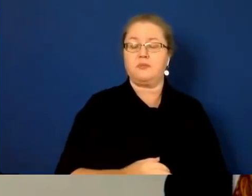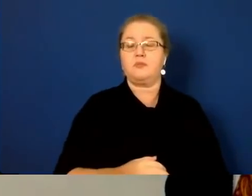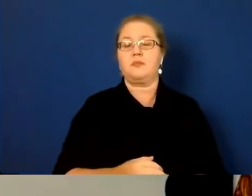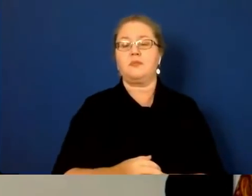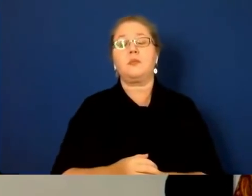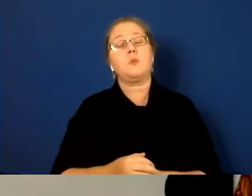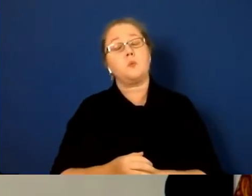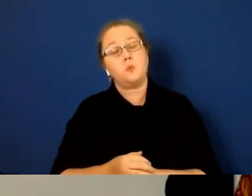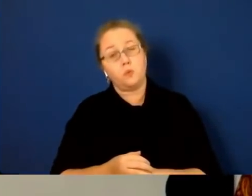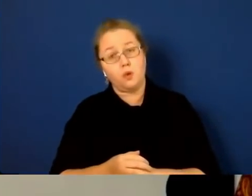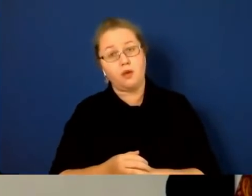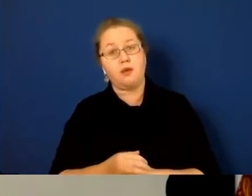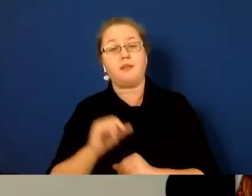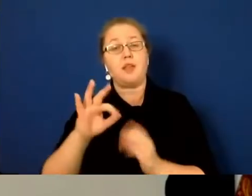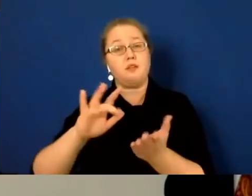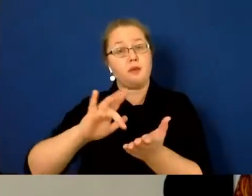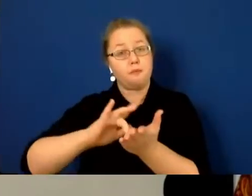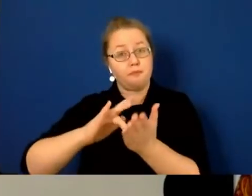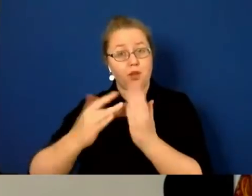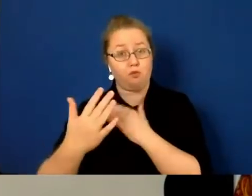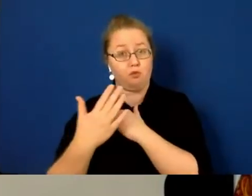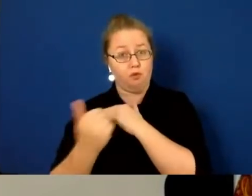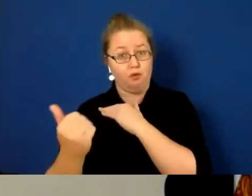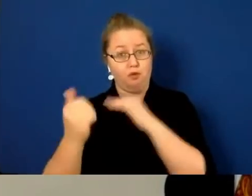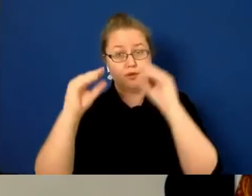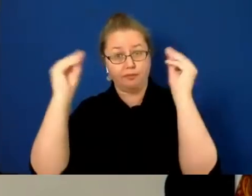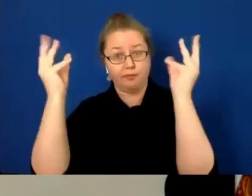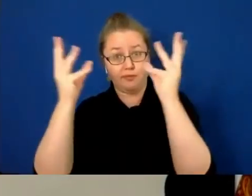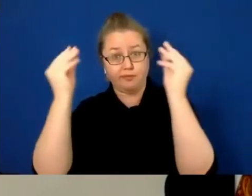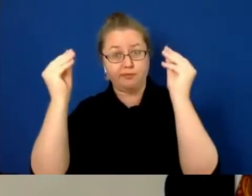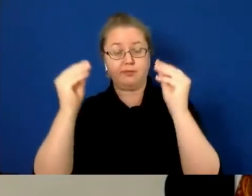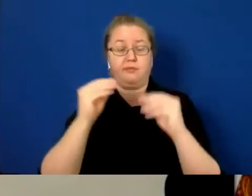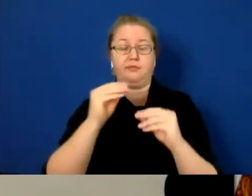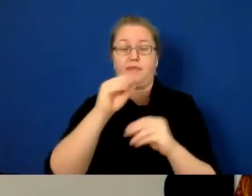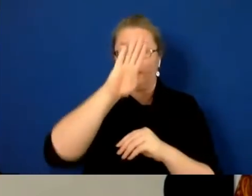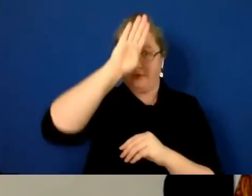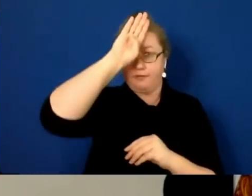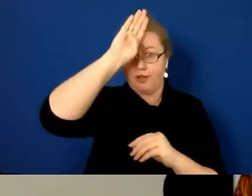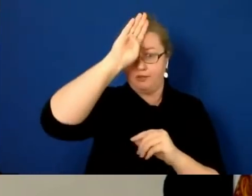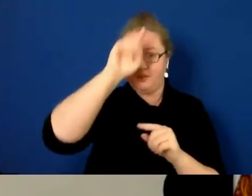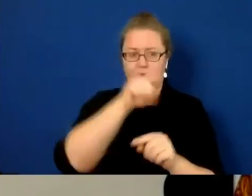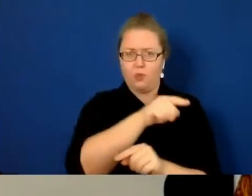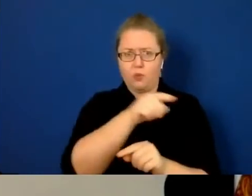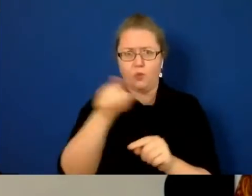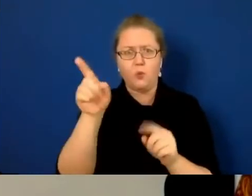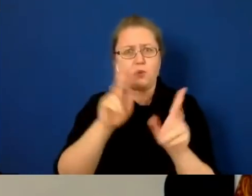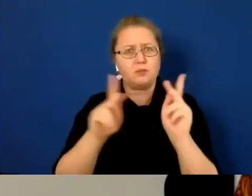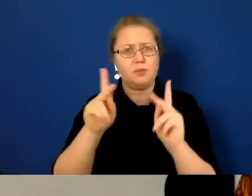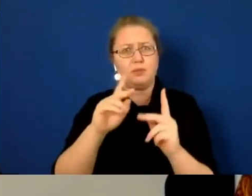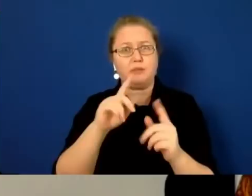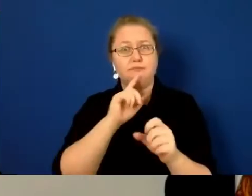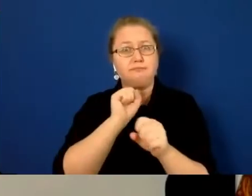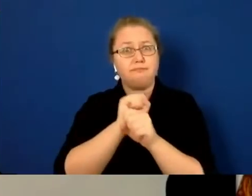What do you make of that discrepancy? And just writ large, are first responders, are you seeing them in general